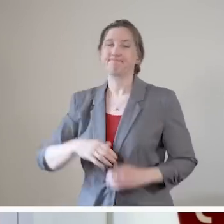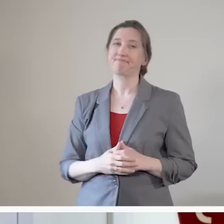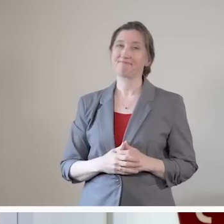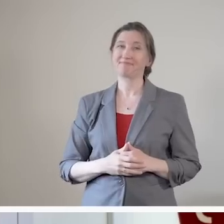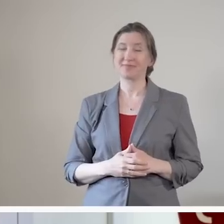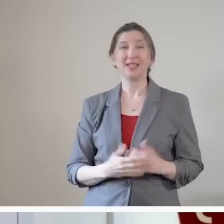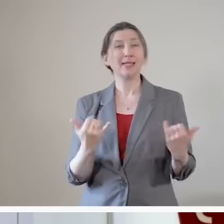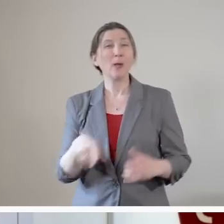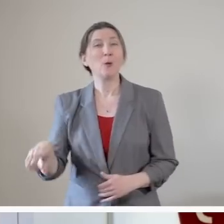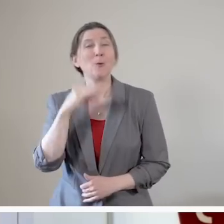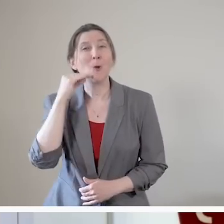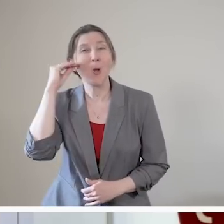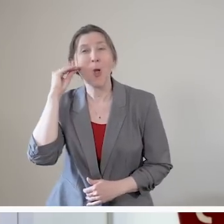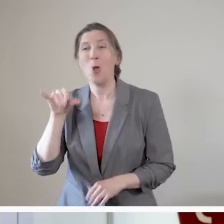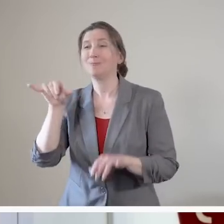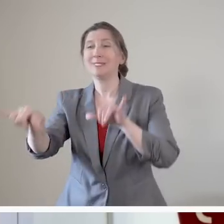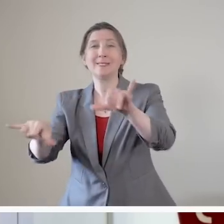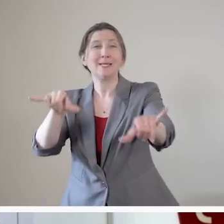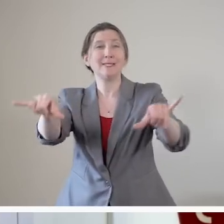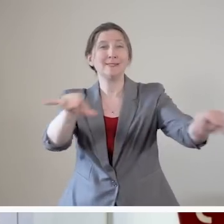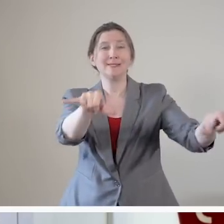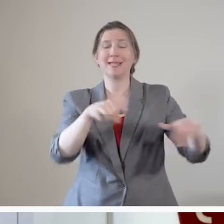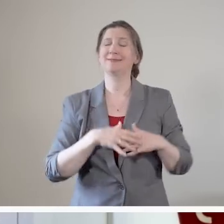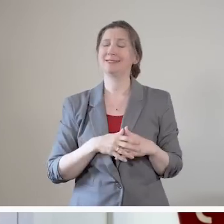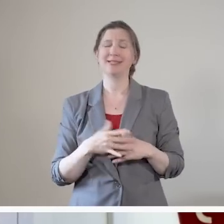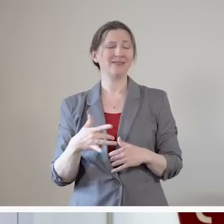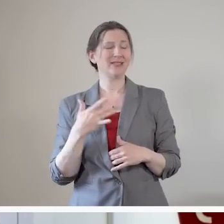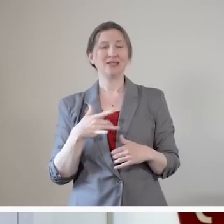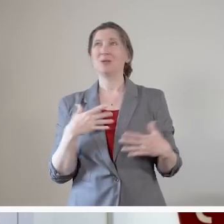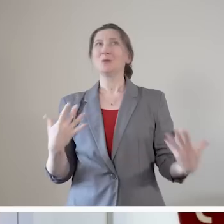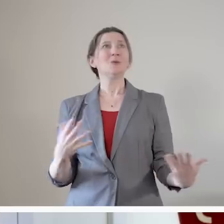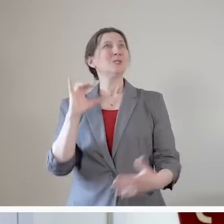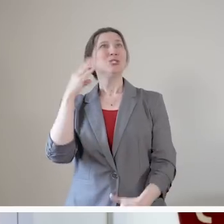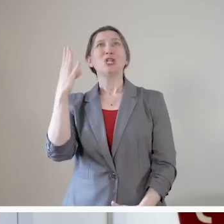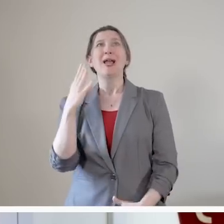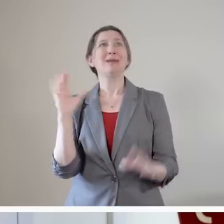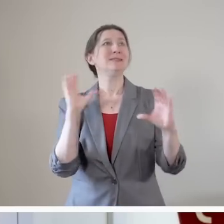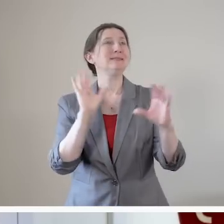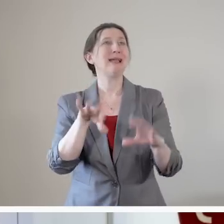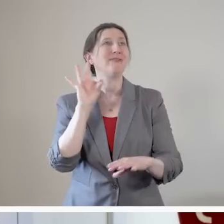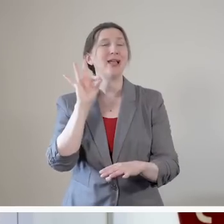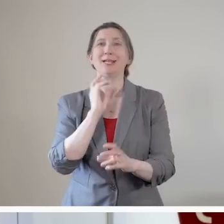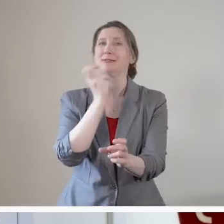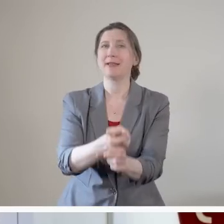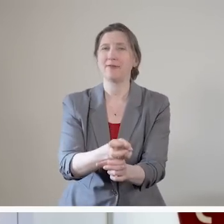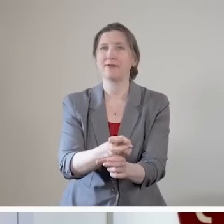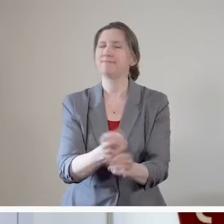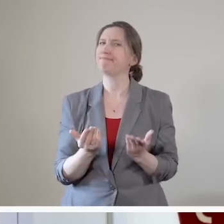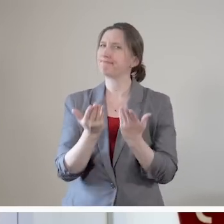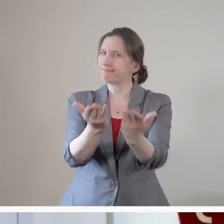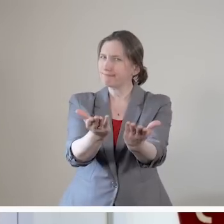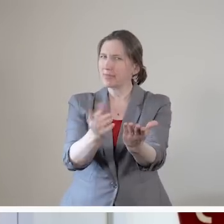probably going to be tricky. I'd like to suggest persistence and resilience. Here's an example